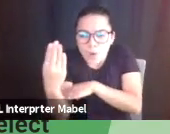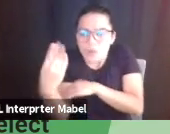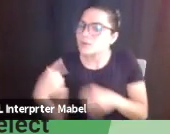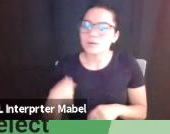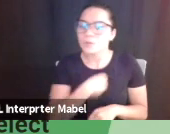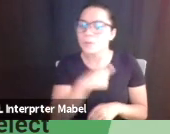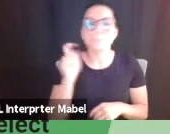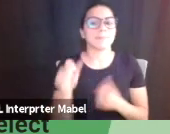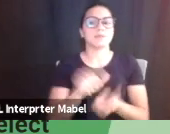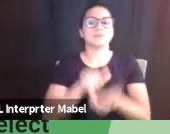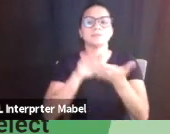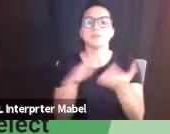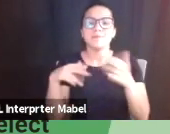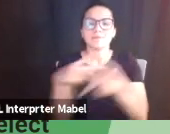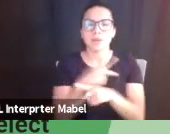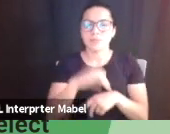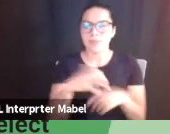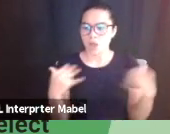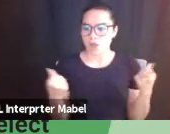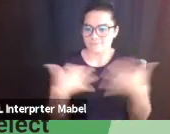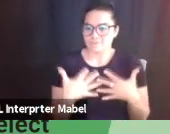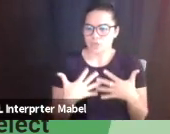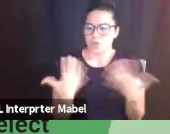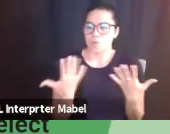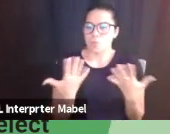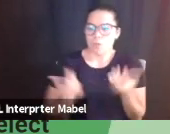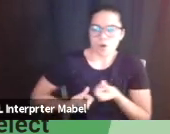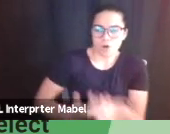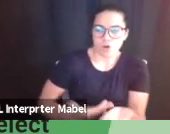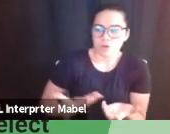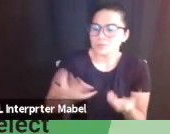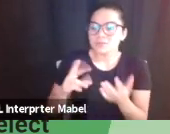the root cause of that fear, which are those societal